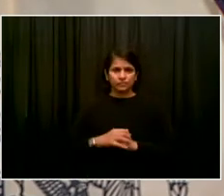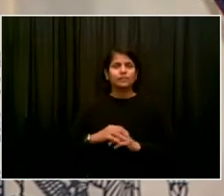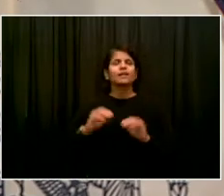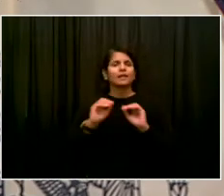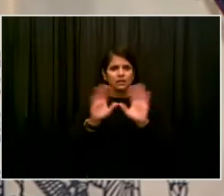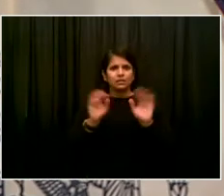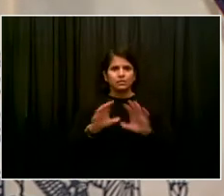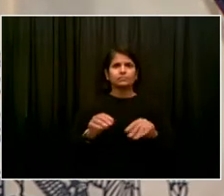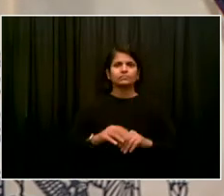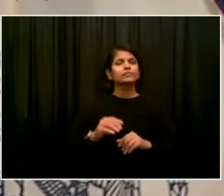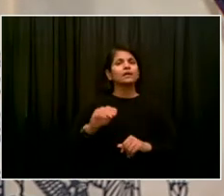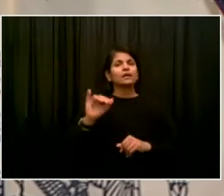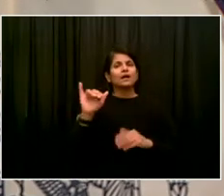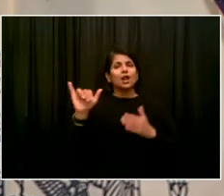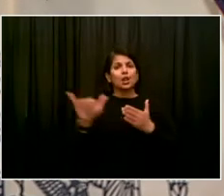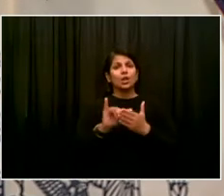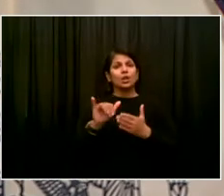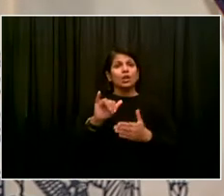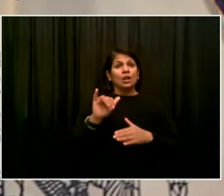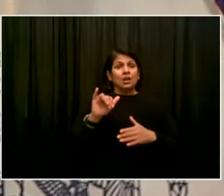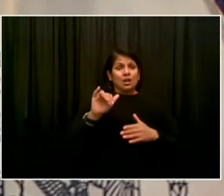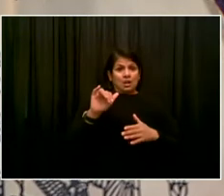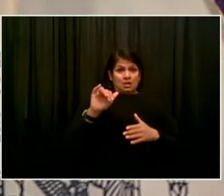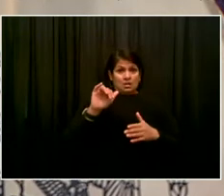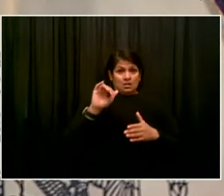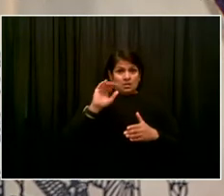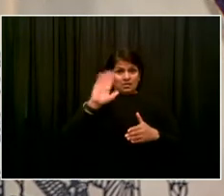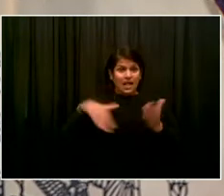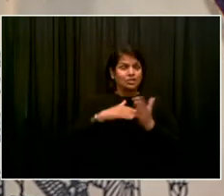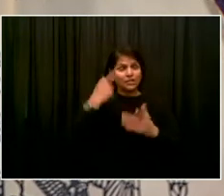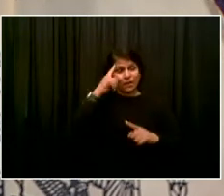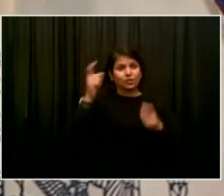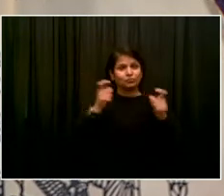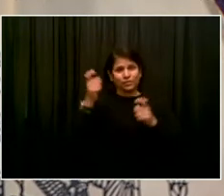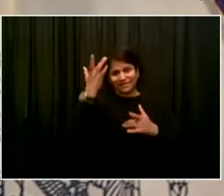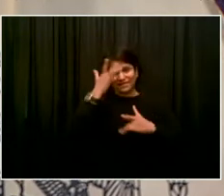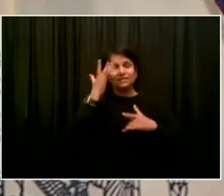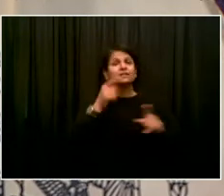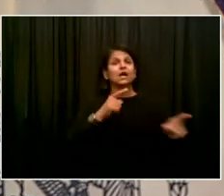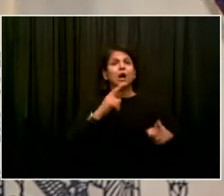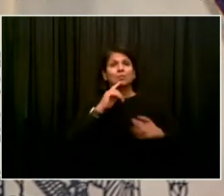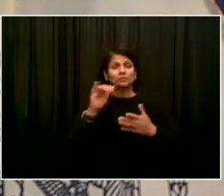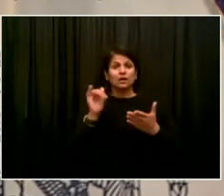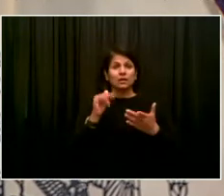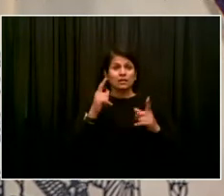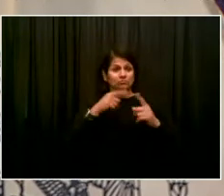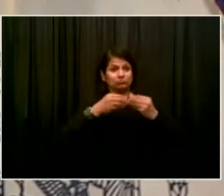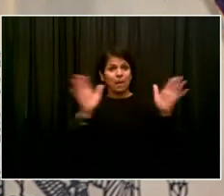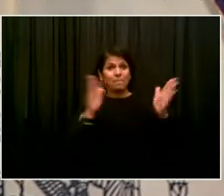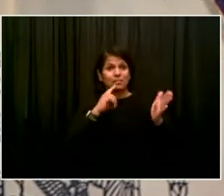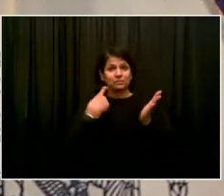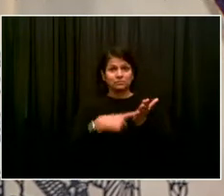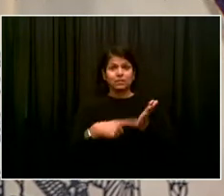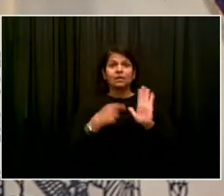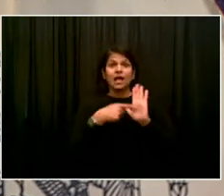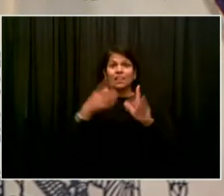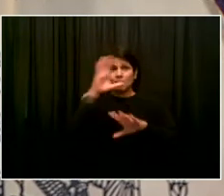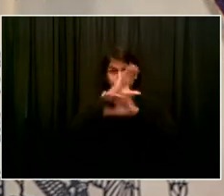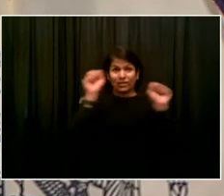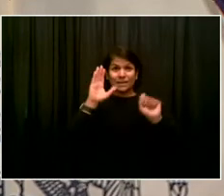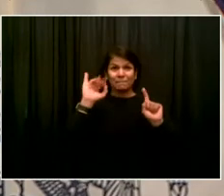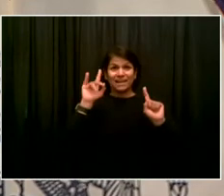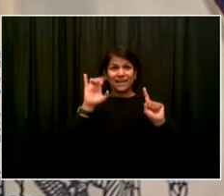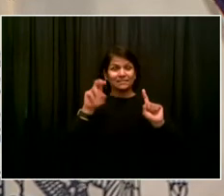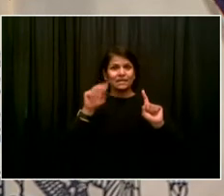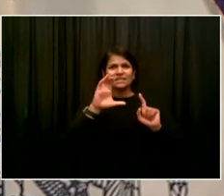been tremendously helpful to New York City. We had a very rocky experience previously, but in the previous administration. But